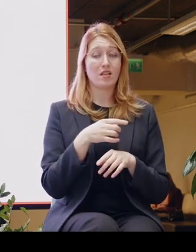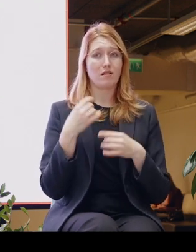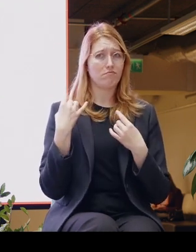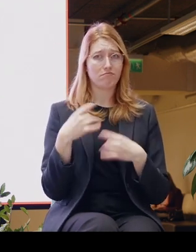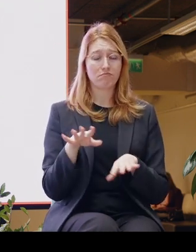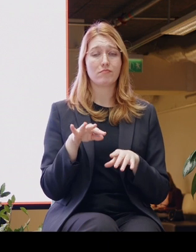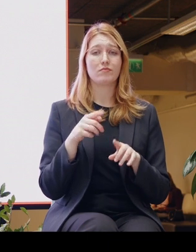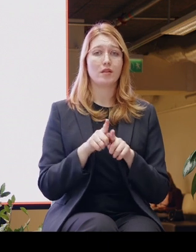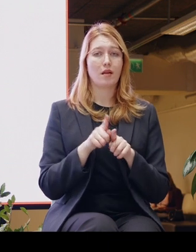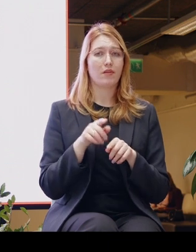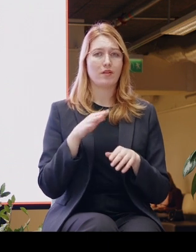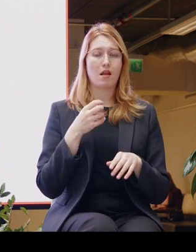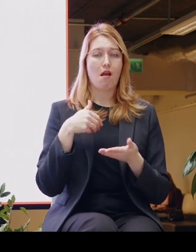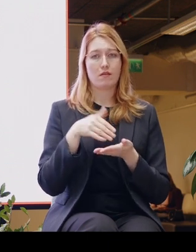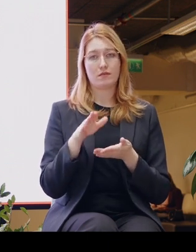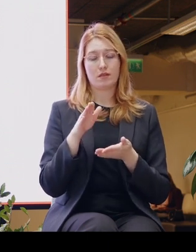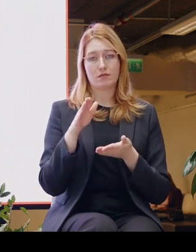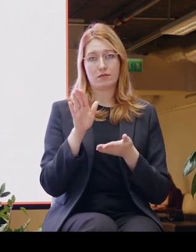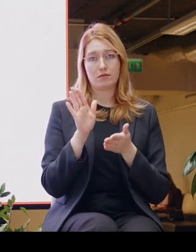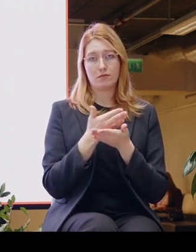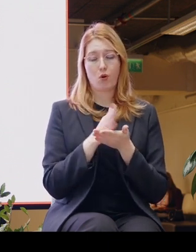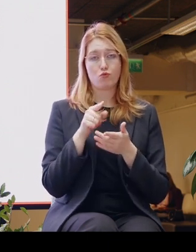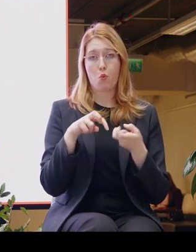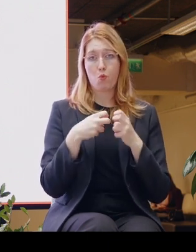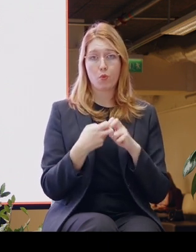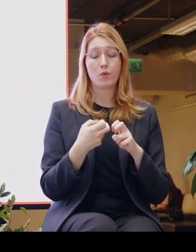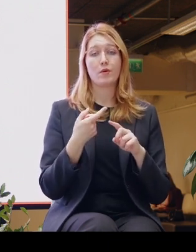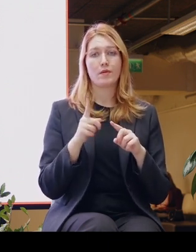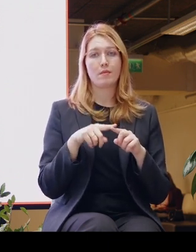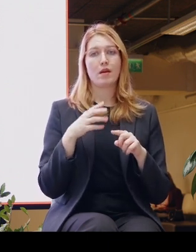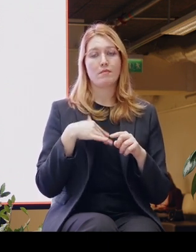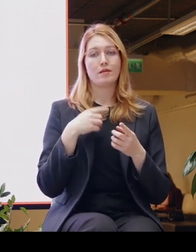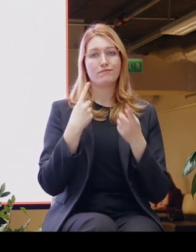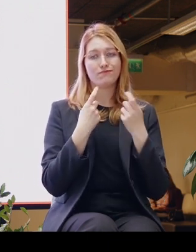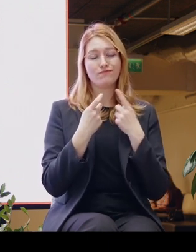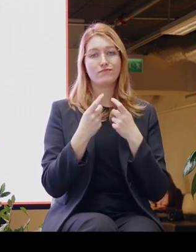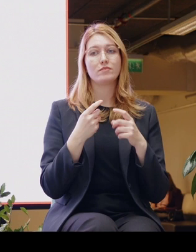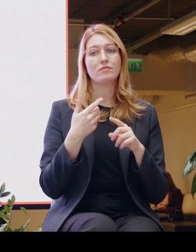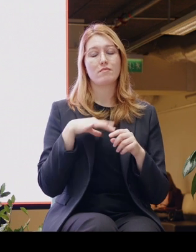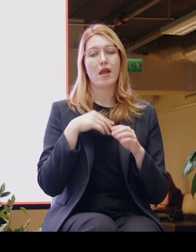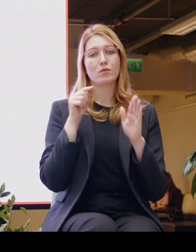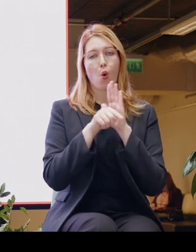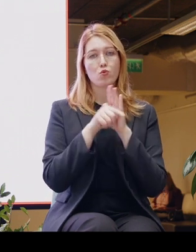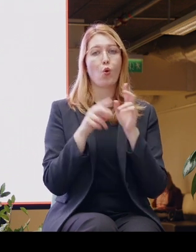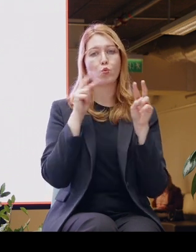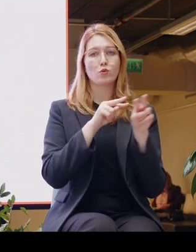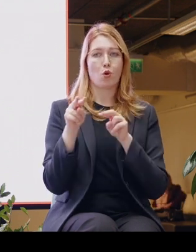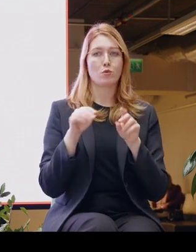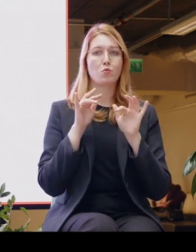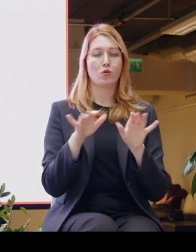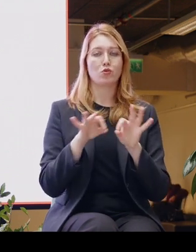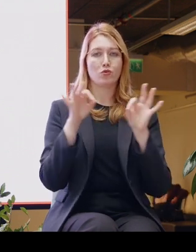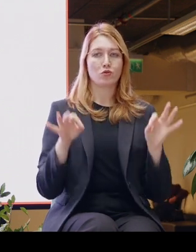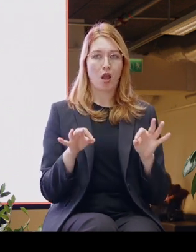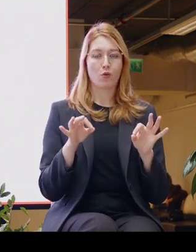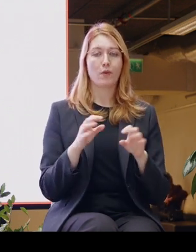agreement of solving the problem, then obviously we'll go there and start the supervision process, which I was